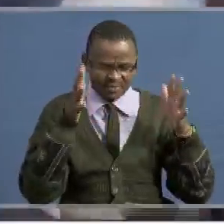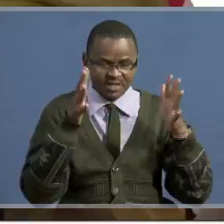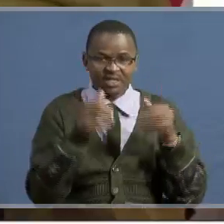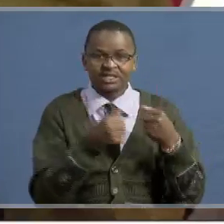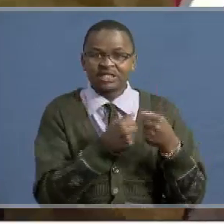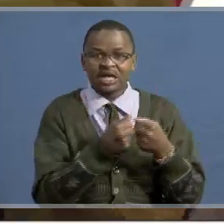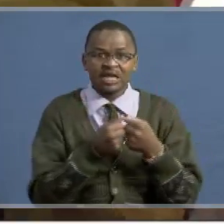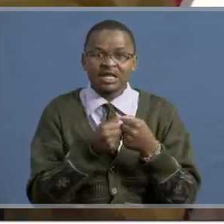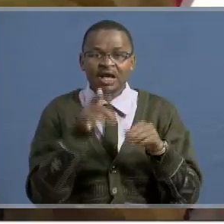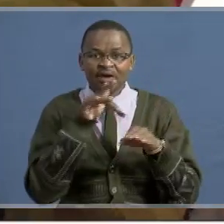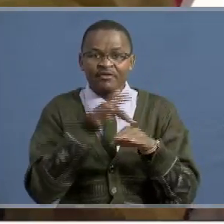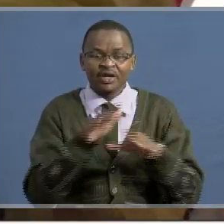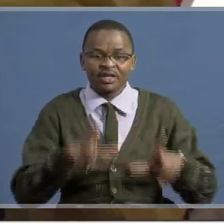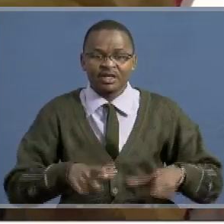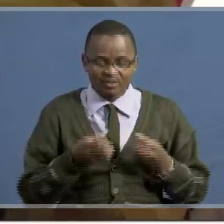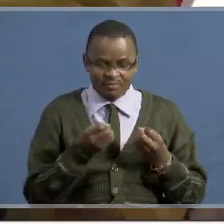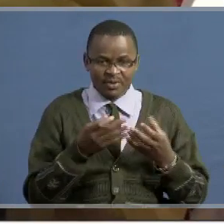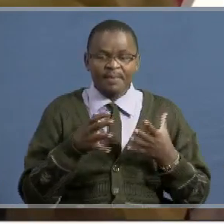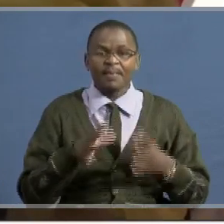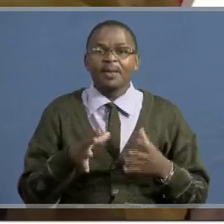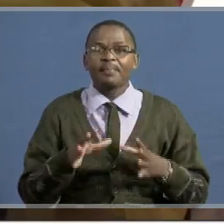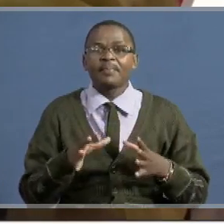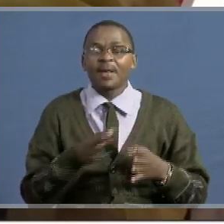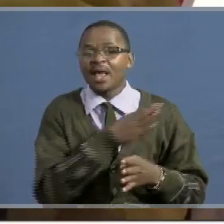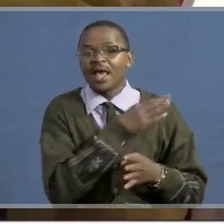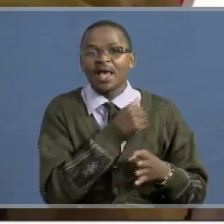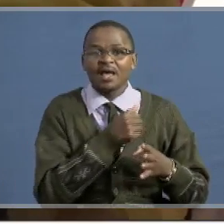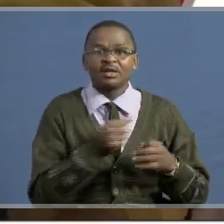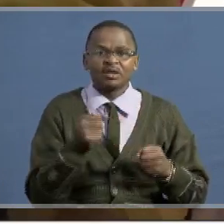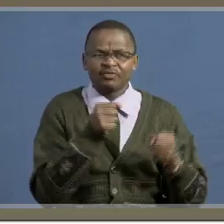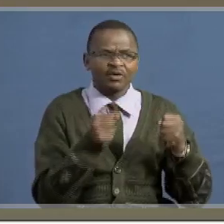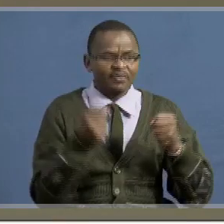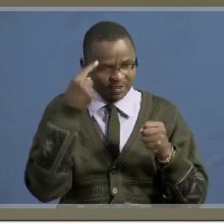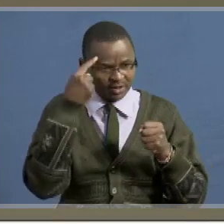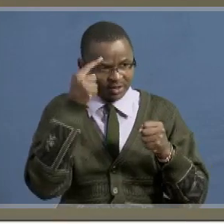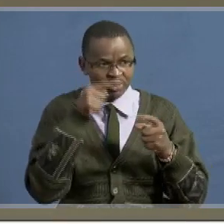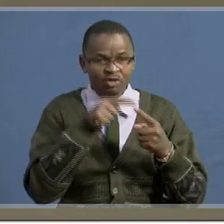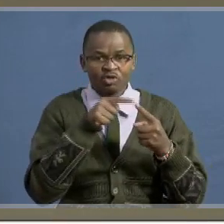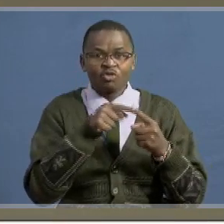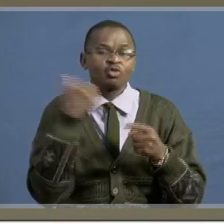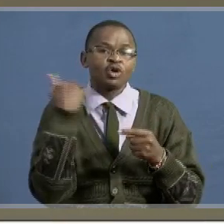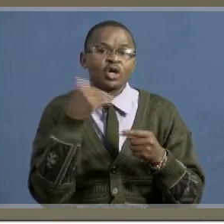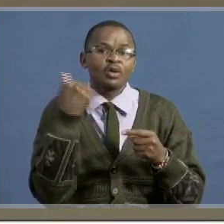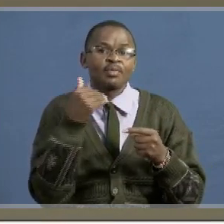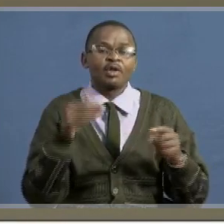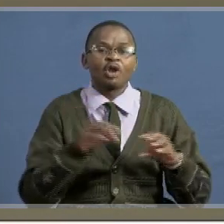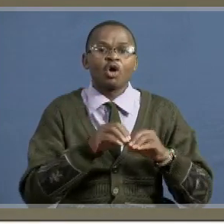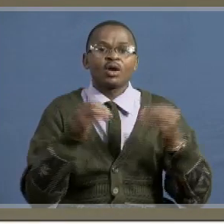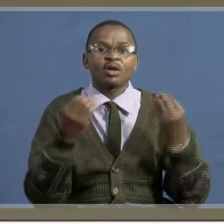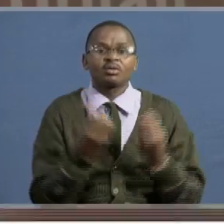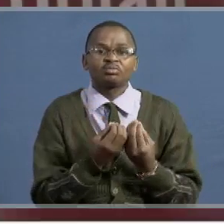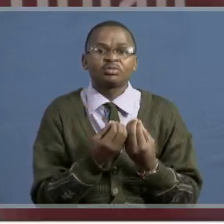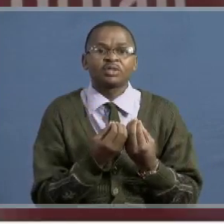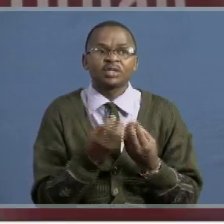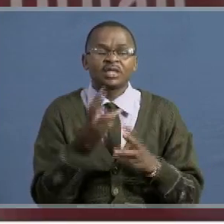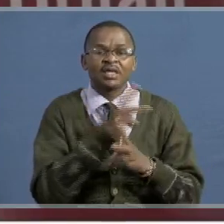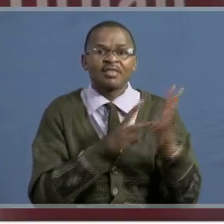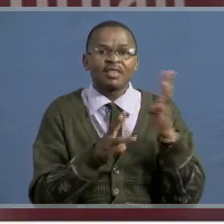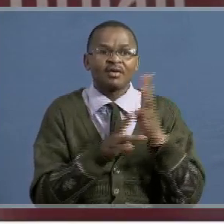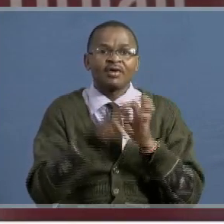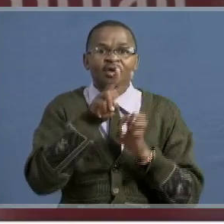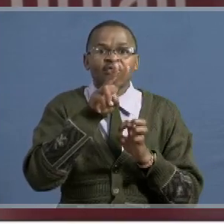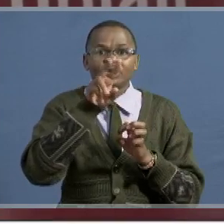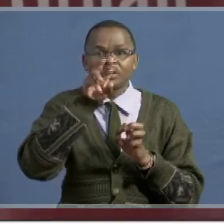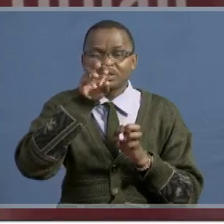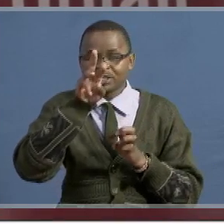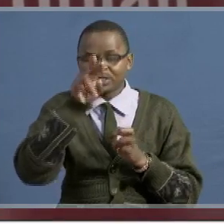challenges affecting the lives of millions of people and driving billions of dollars to criminal organizations. Globally, 27 million